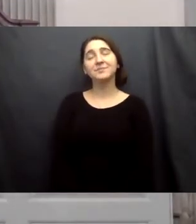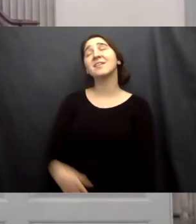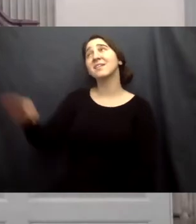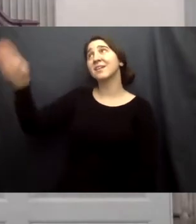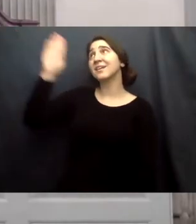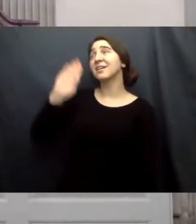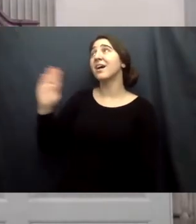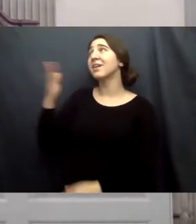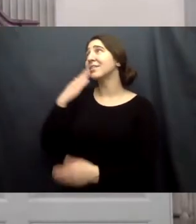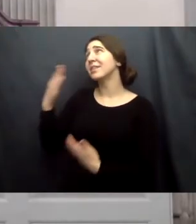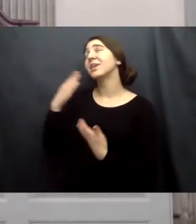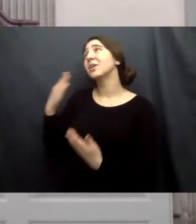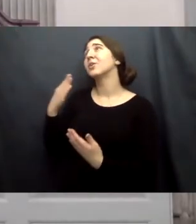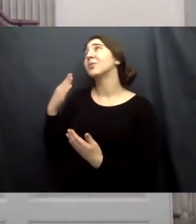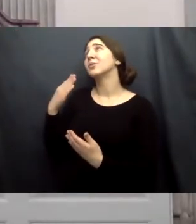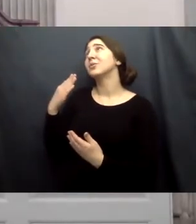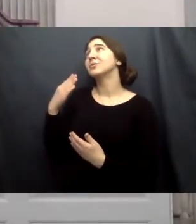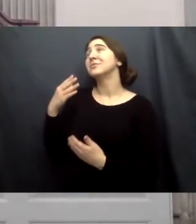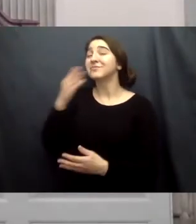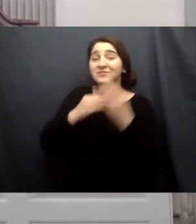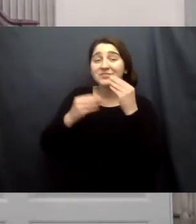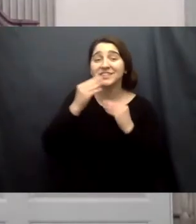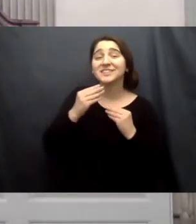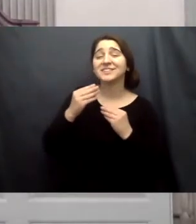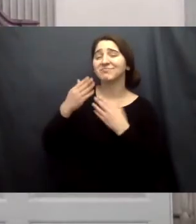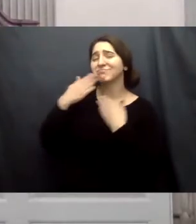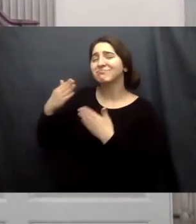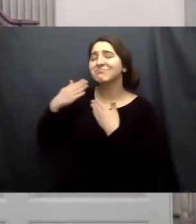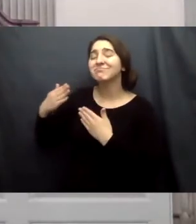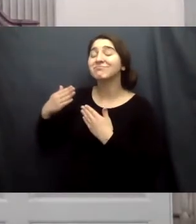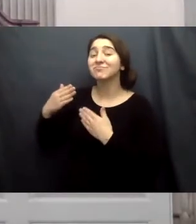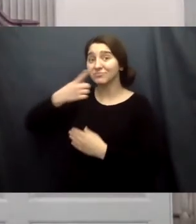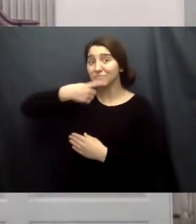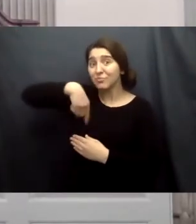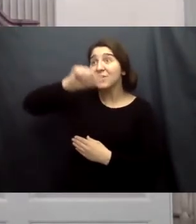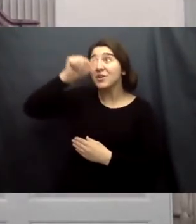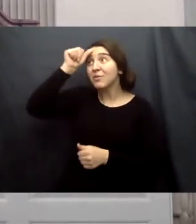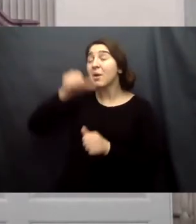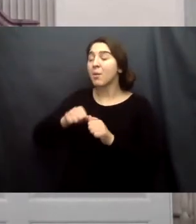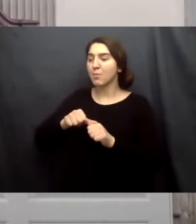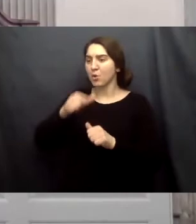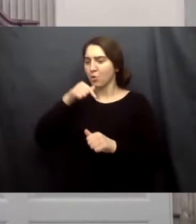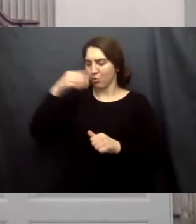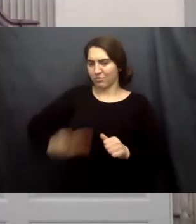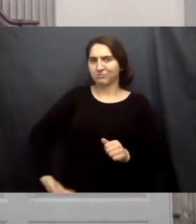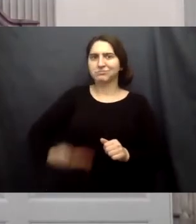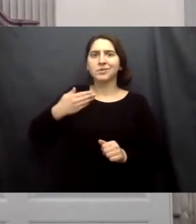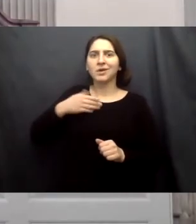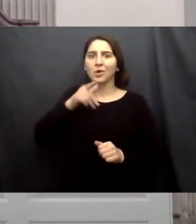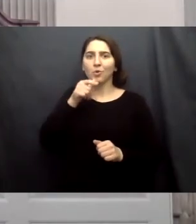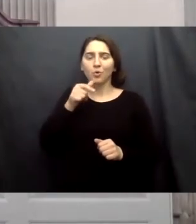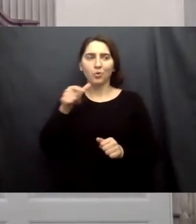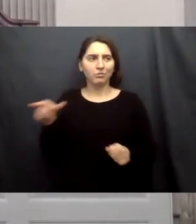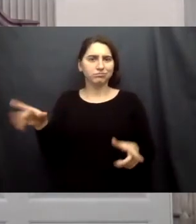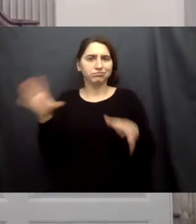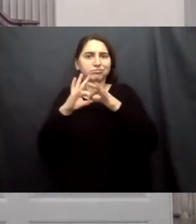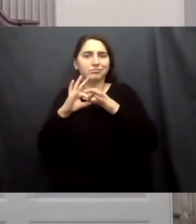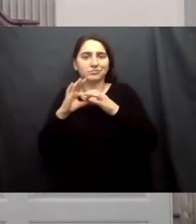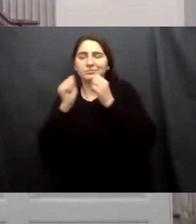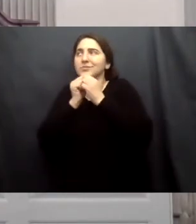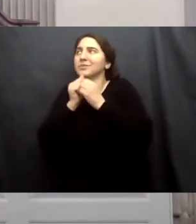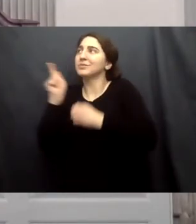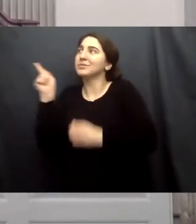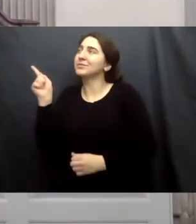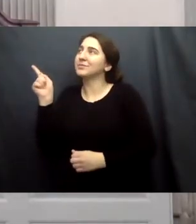We thank you, God, for this feast. We remember who we are and whose